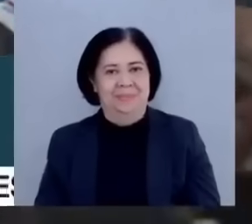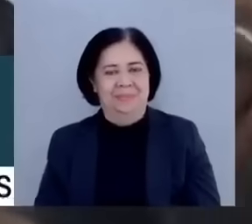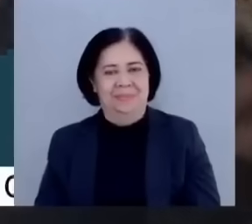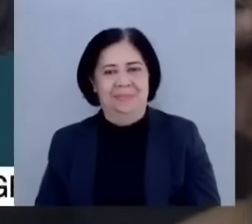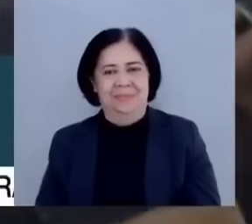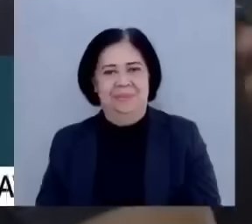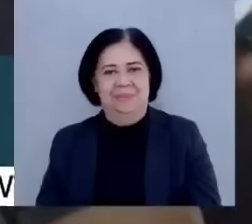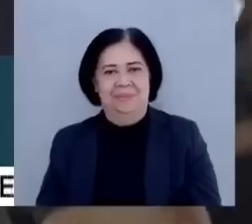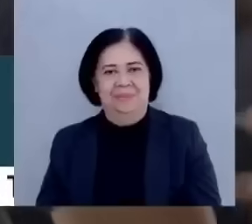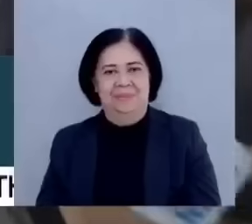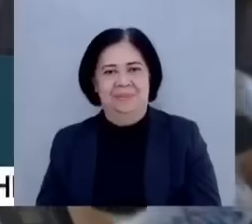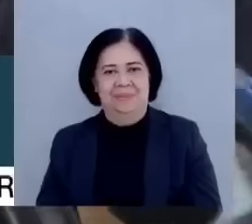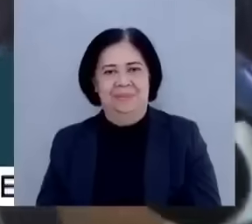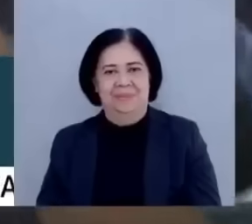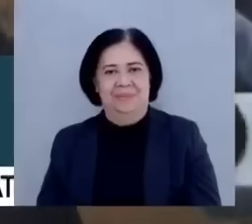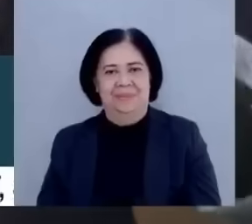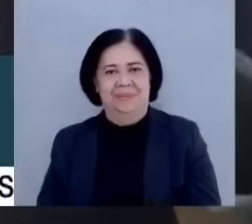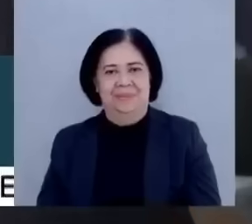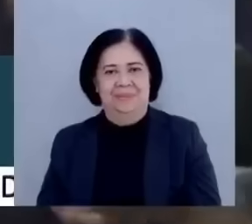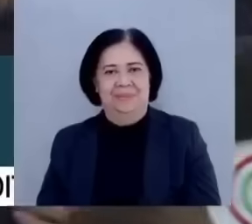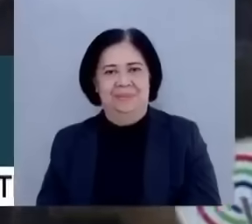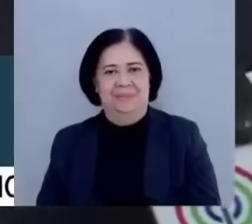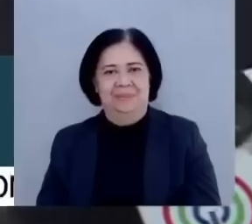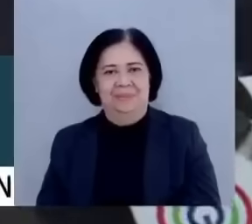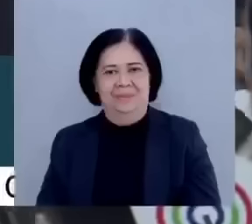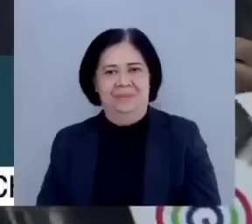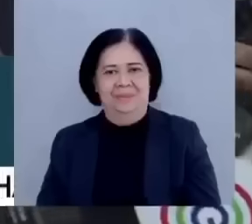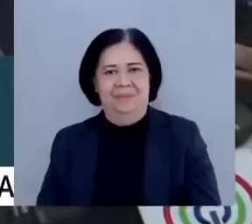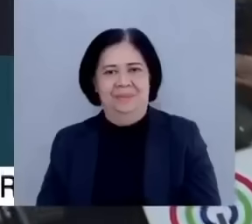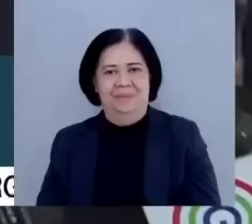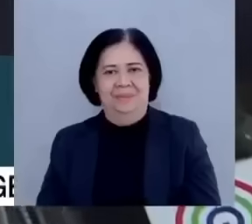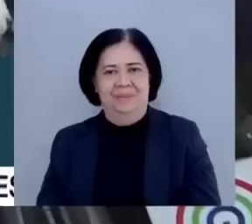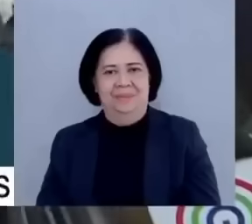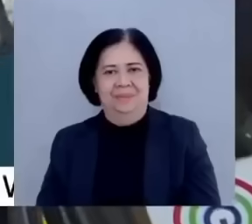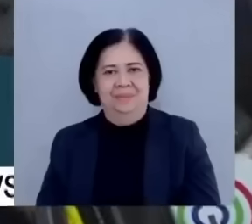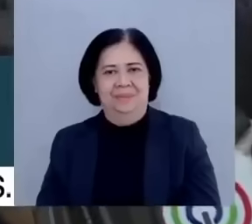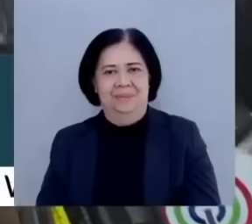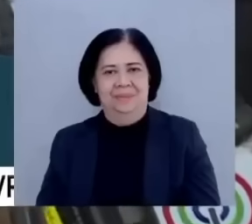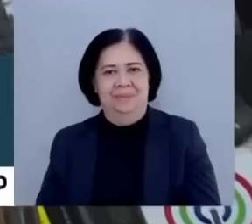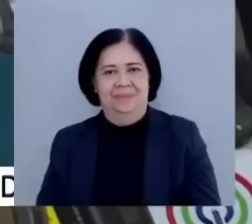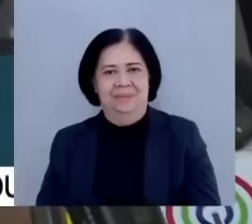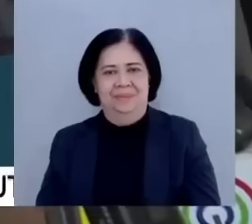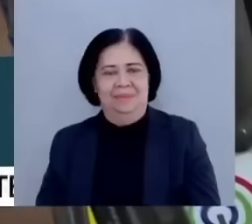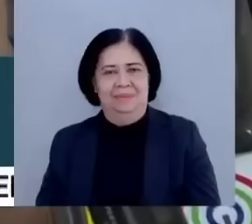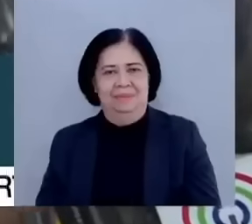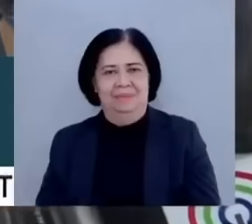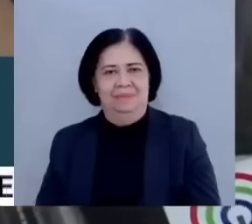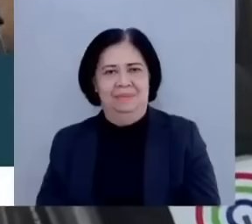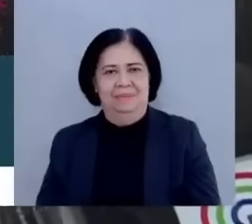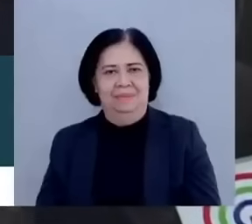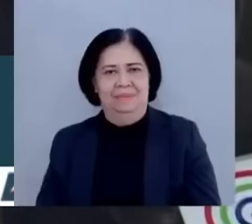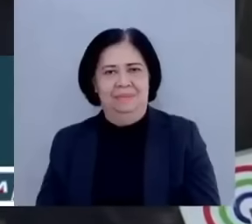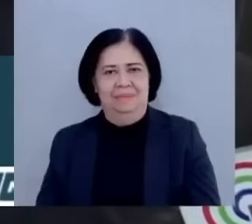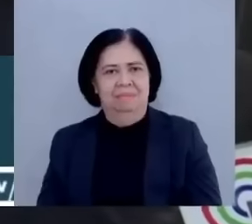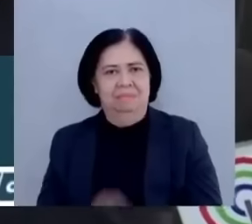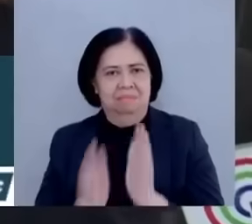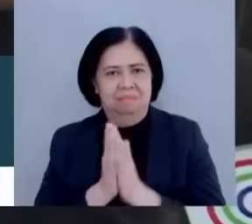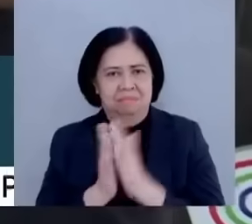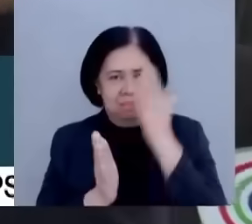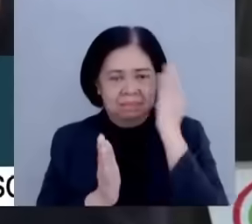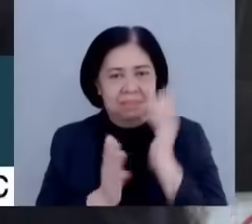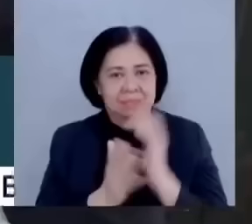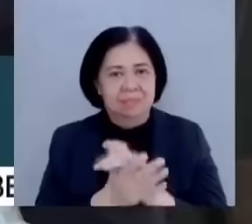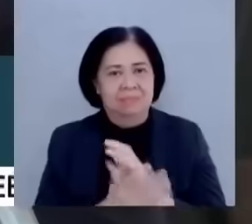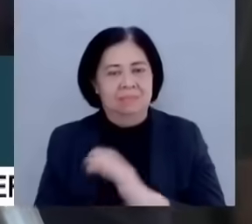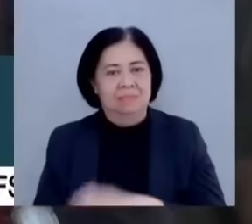Ma'am, may papaalam kami. Ma'am, don't stay here. Kasi binag ko si kami sa araw. Kasi yun talaga kami. So, yun